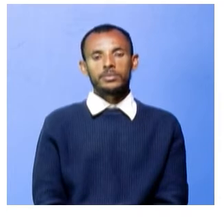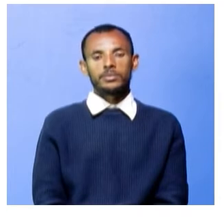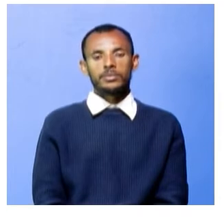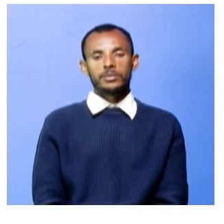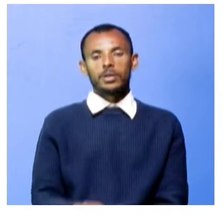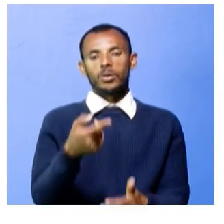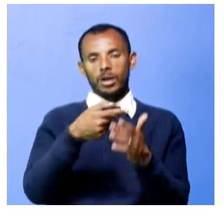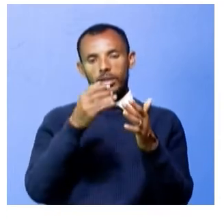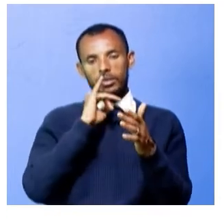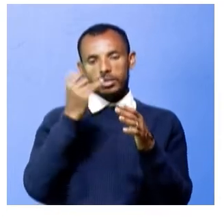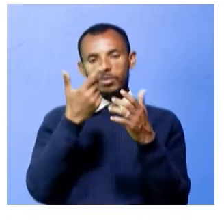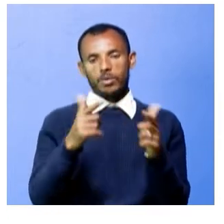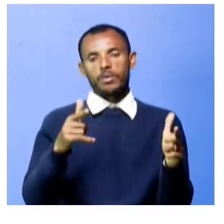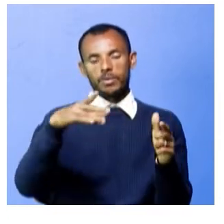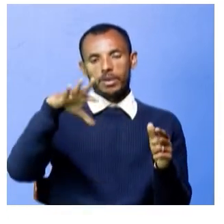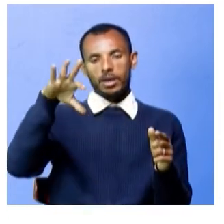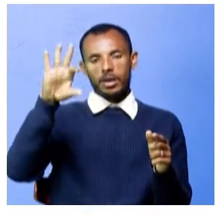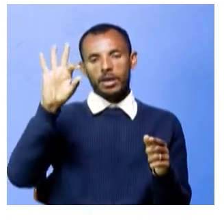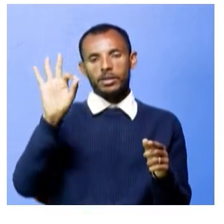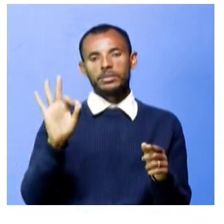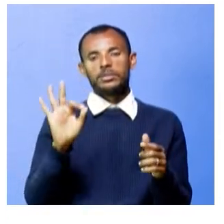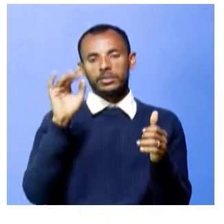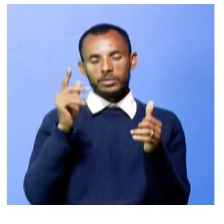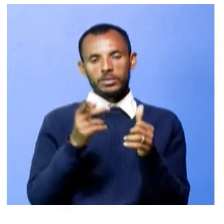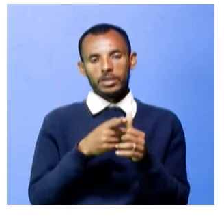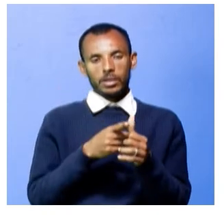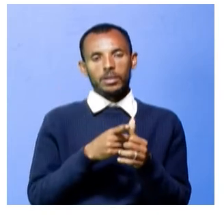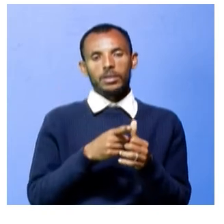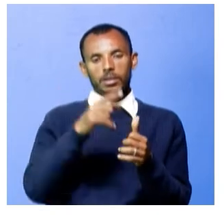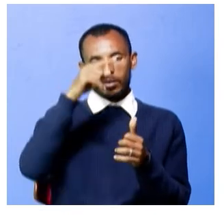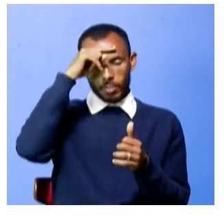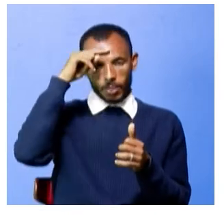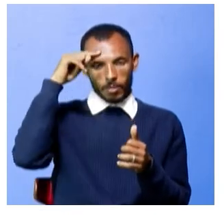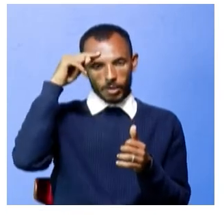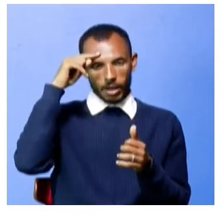What is the probability of getting the first one, black ball?